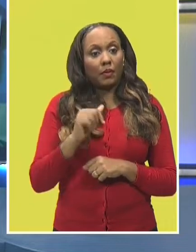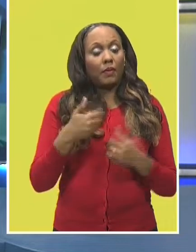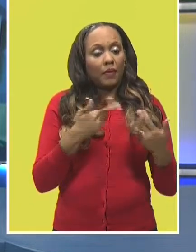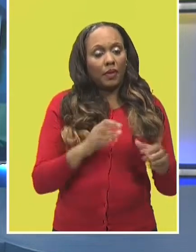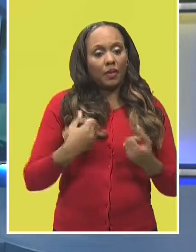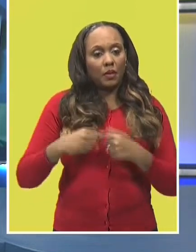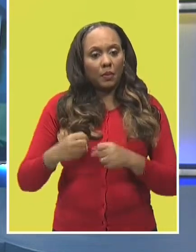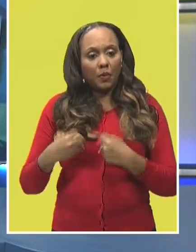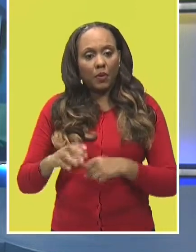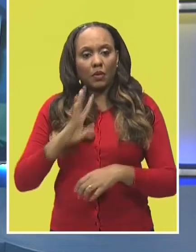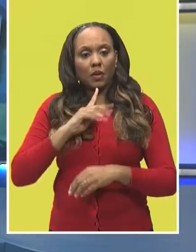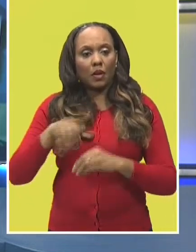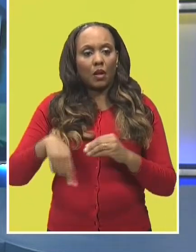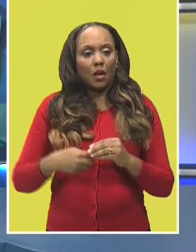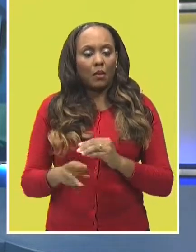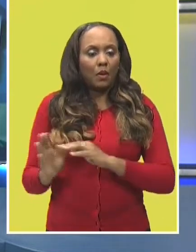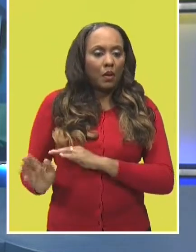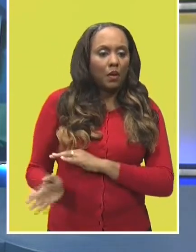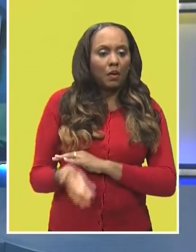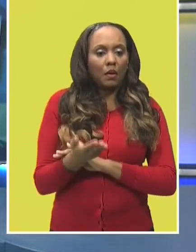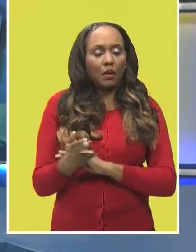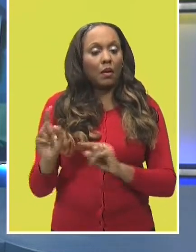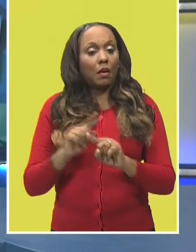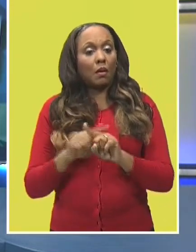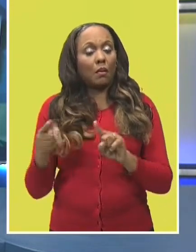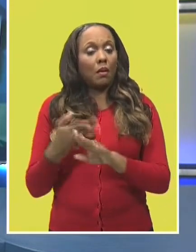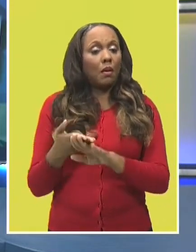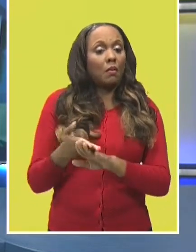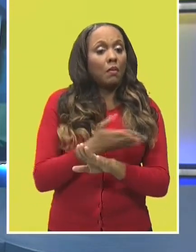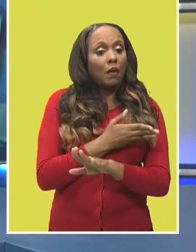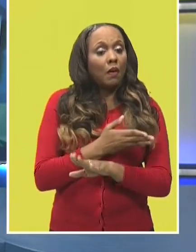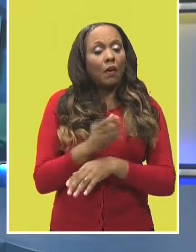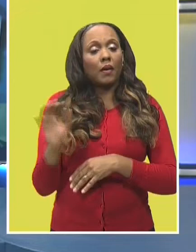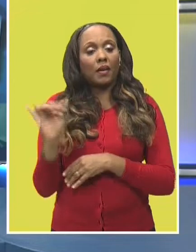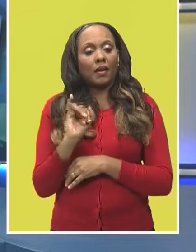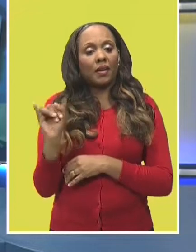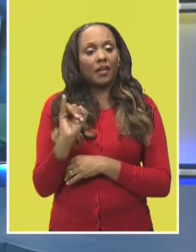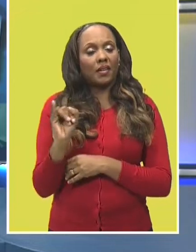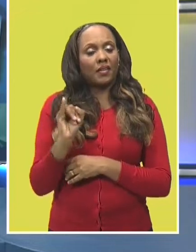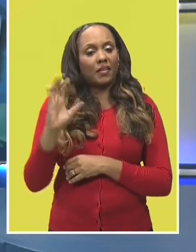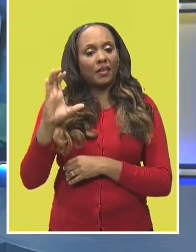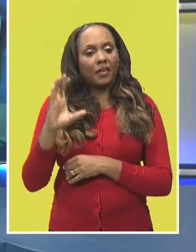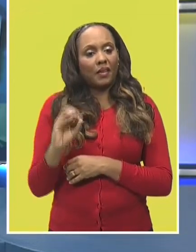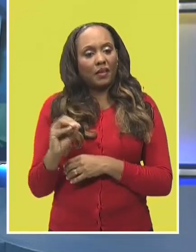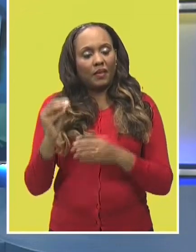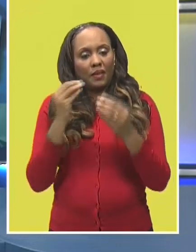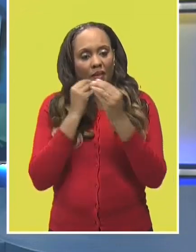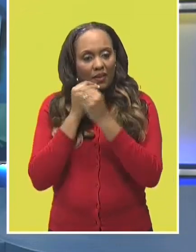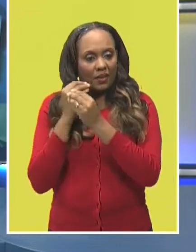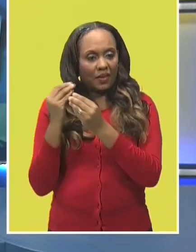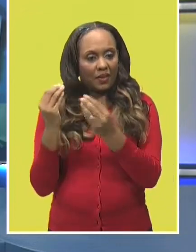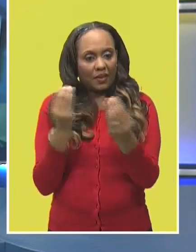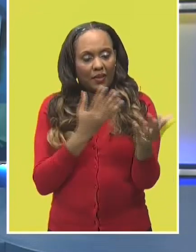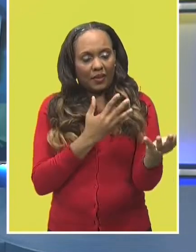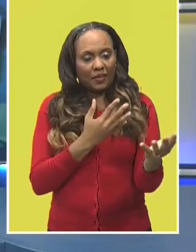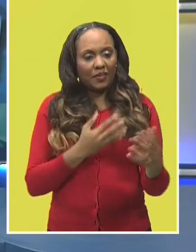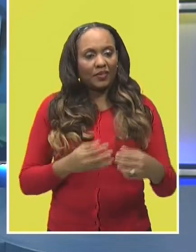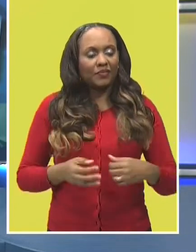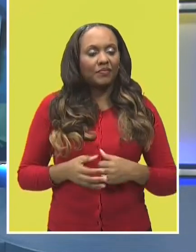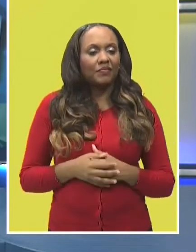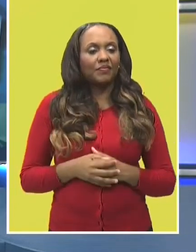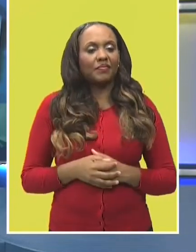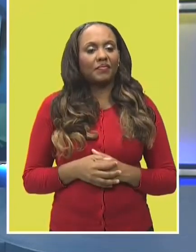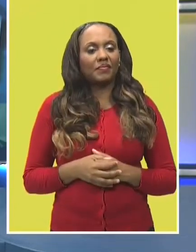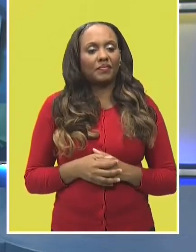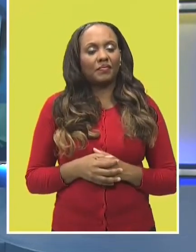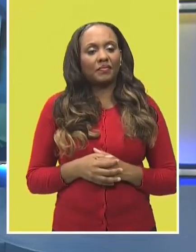Scorpions continue to push for a playoff berth in the Super 50 Cup. But of course, before we get to all of that action, here is that tip from